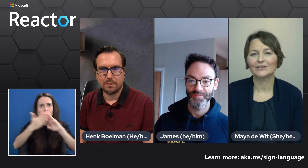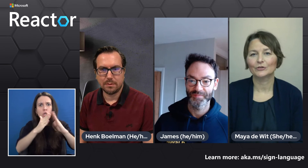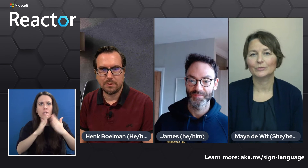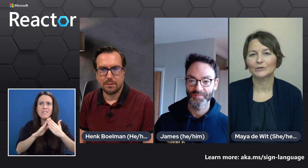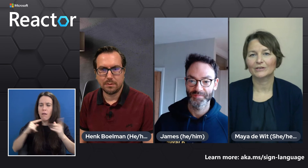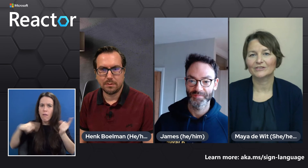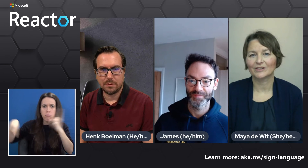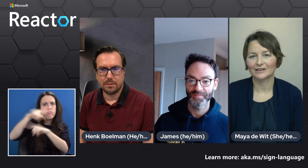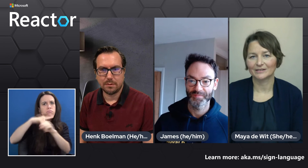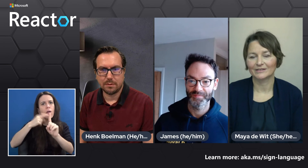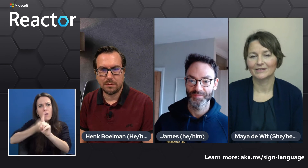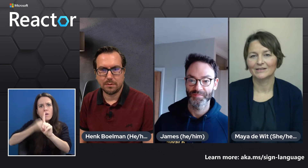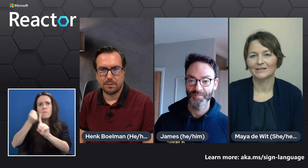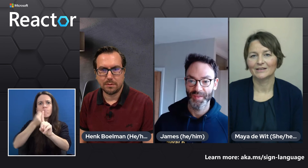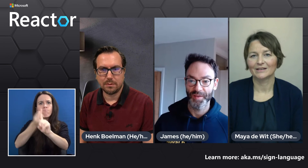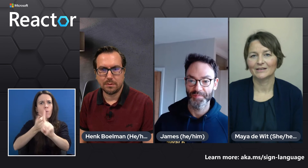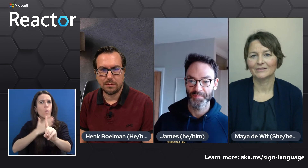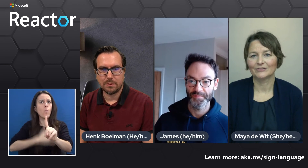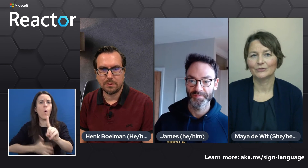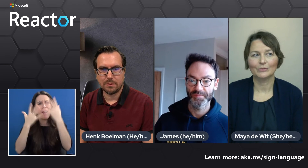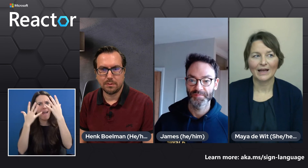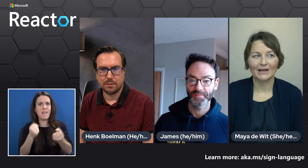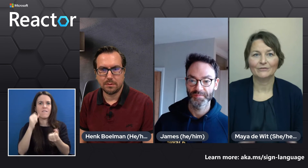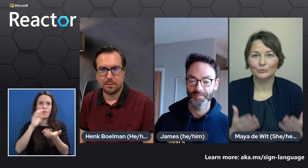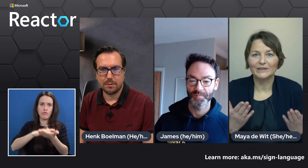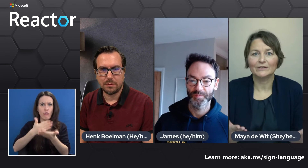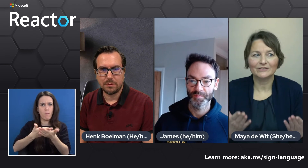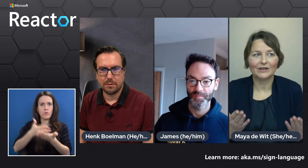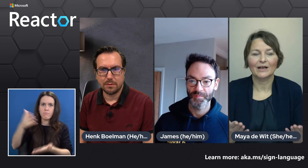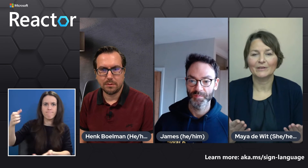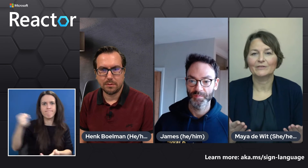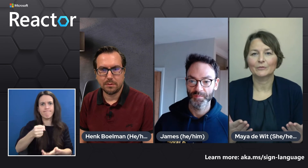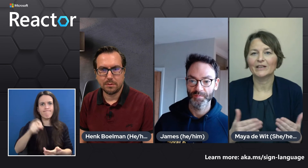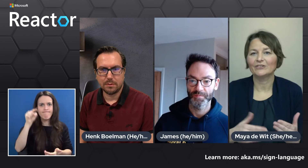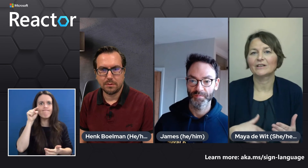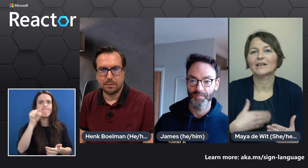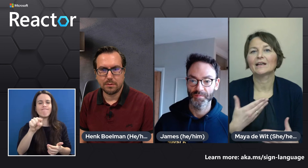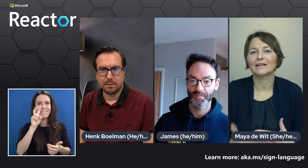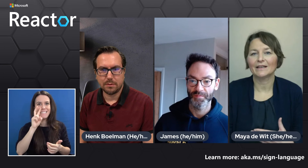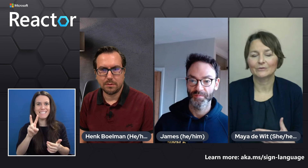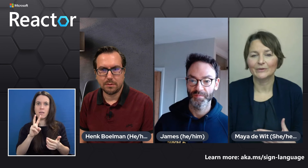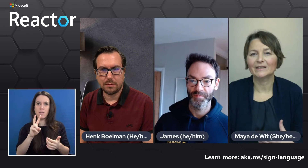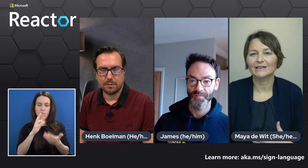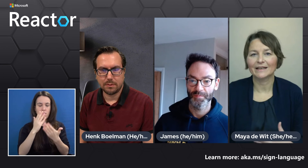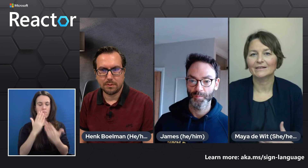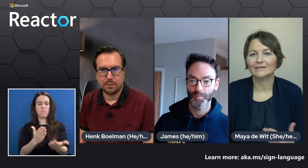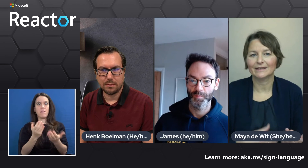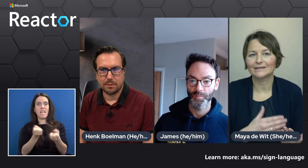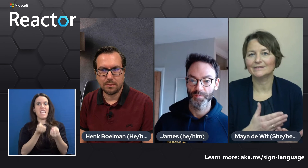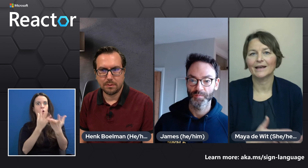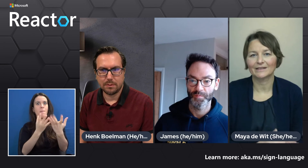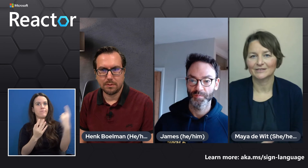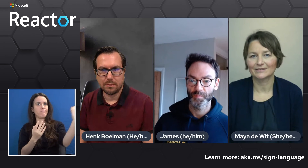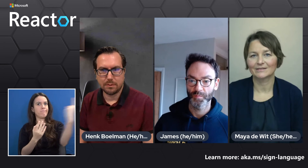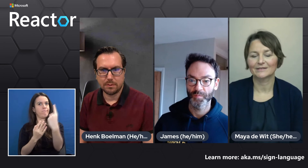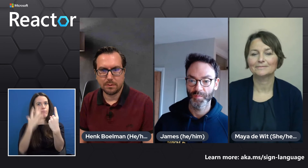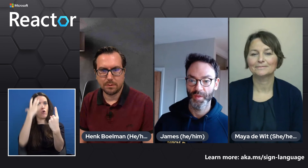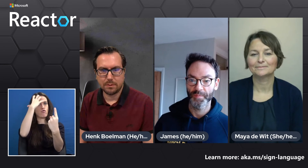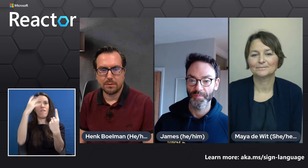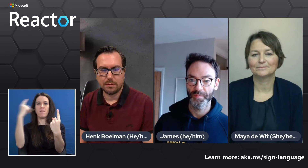an interpreter on site to have real-time information and not read it later in